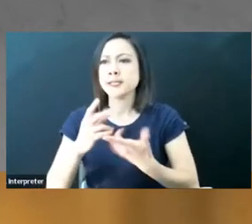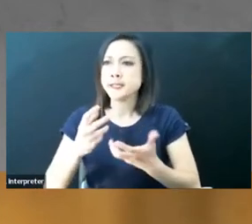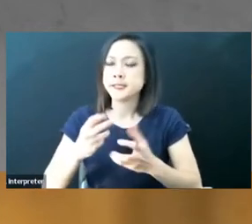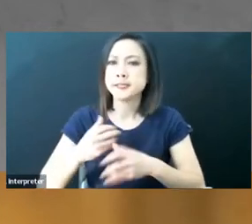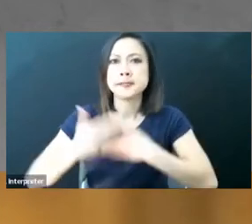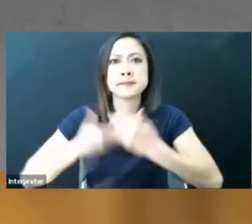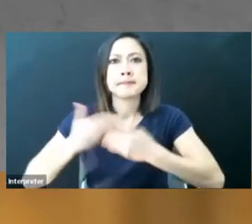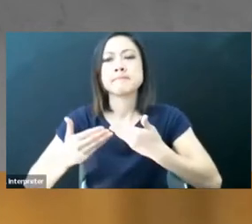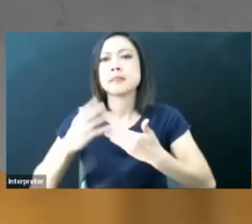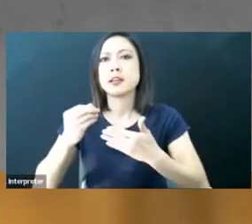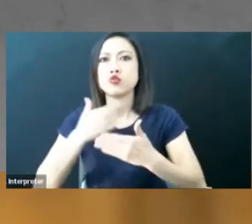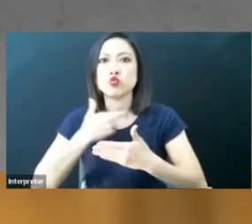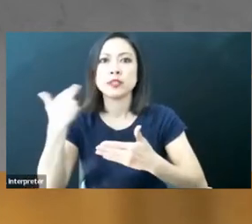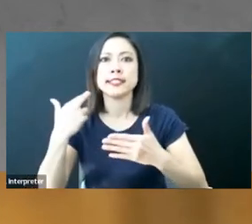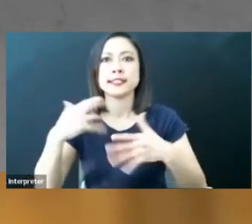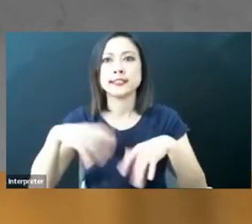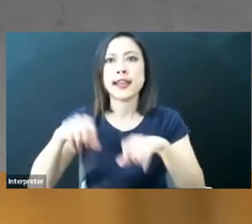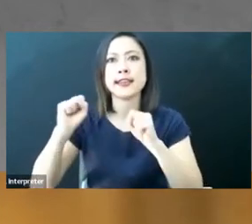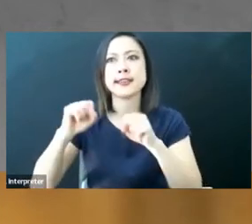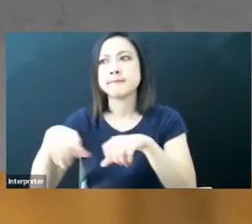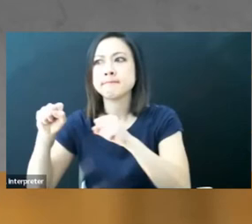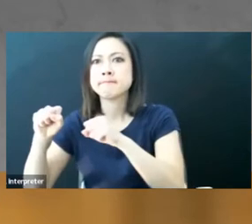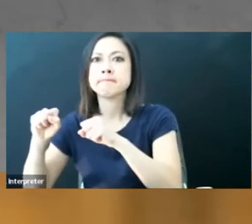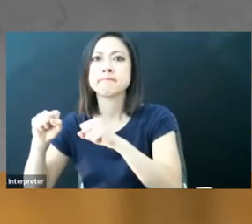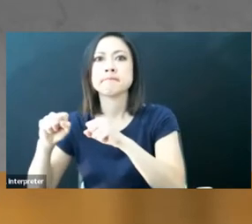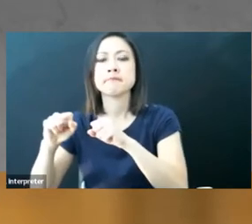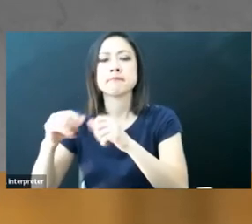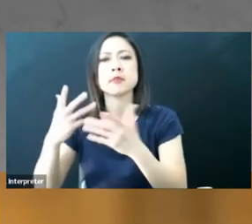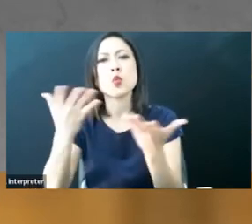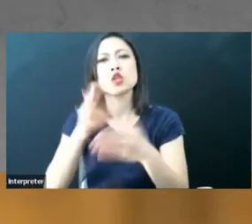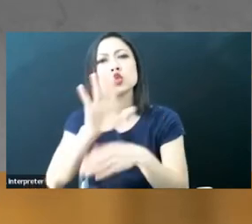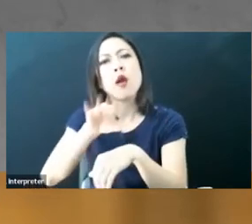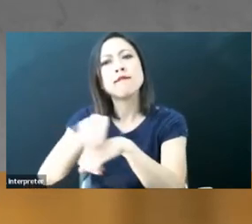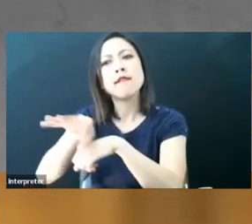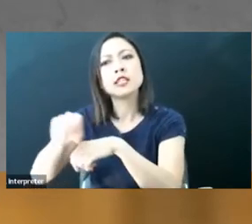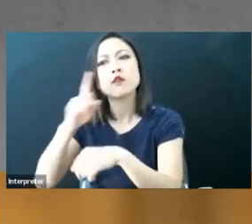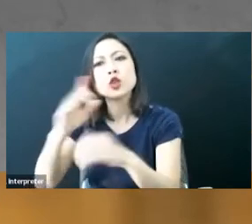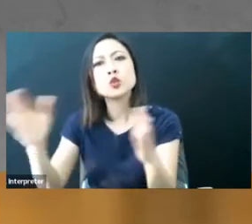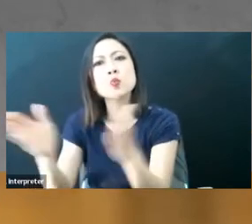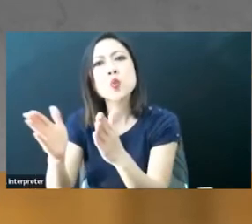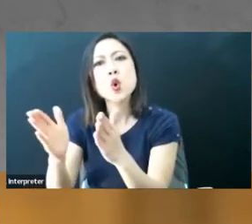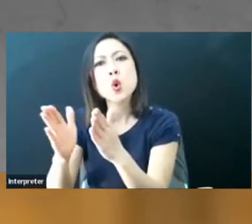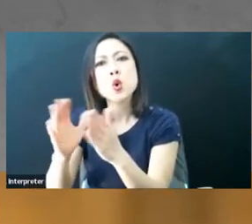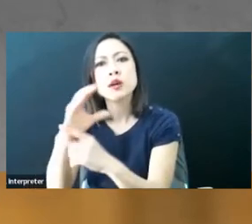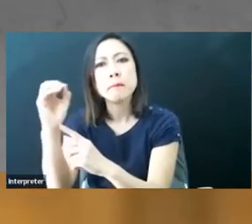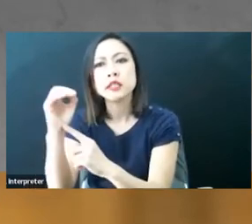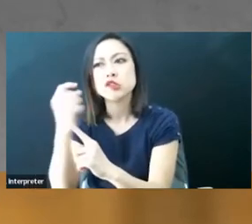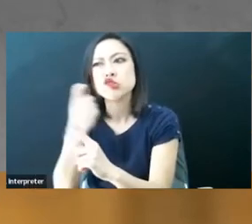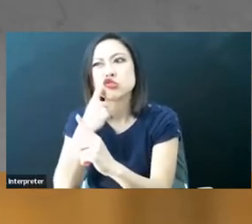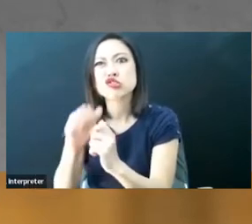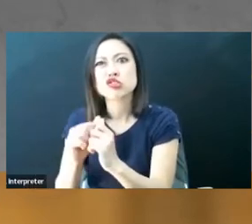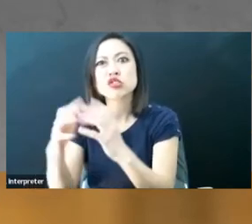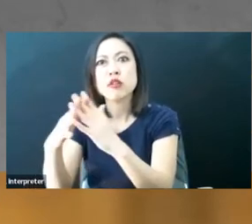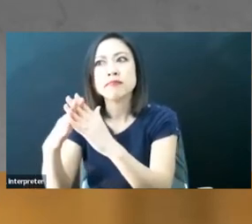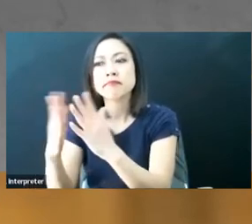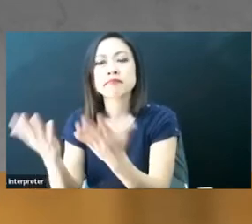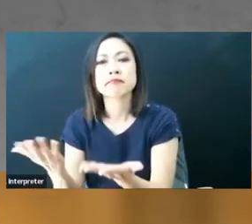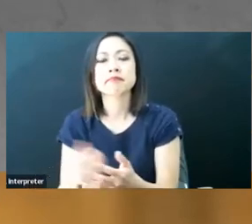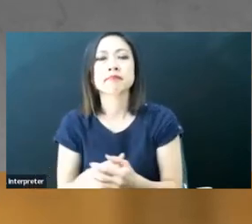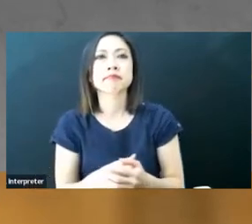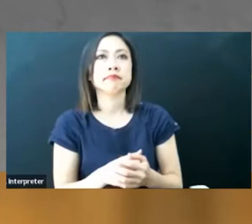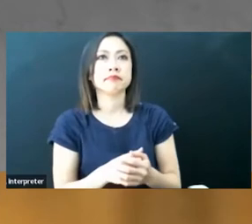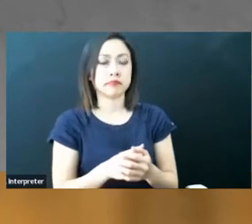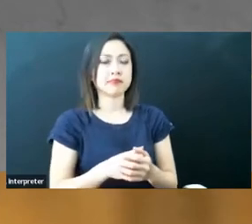and risk-taking to smaller companies or to startups? Yeah, there are